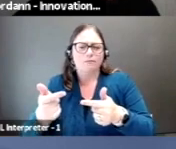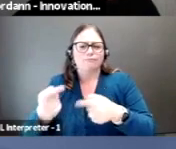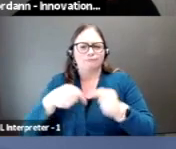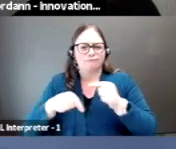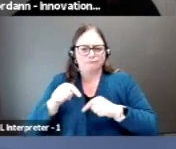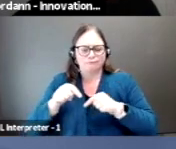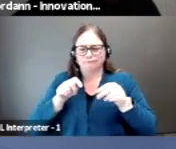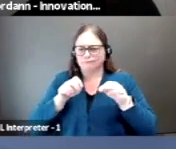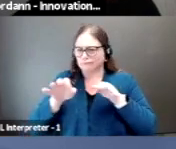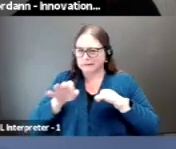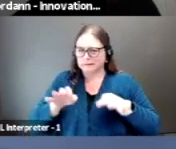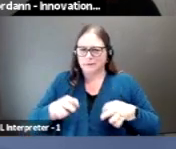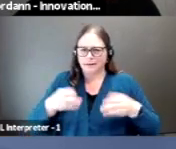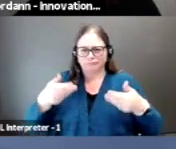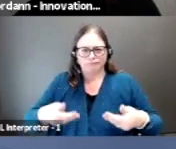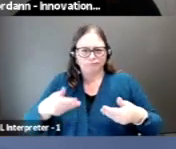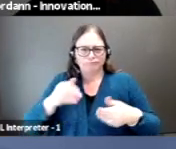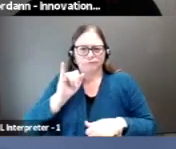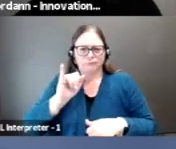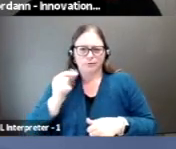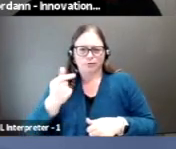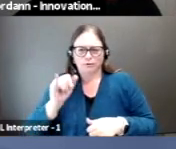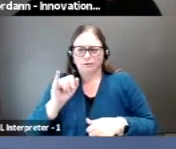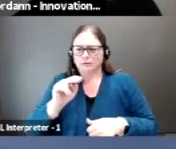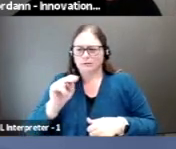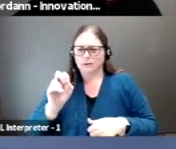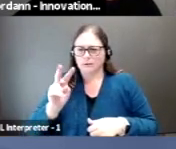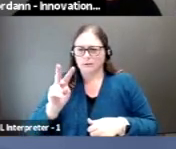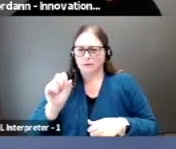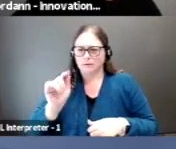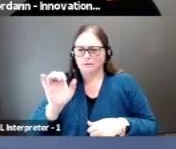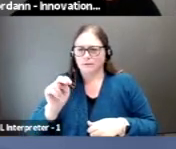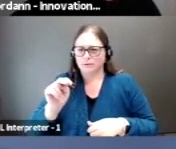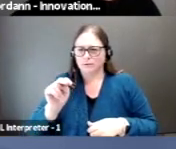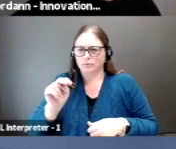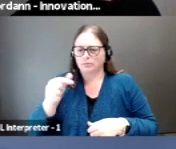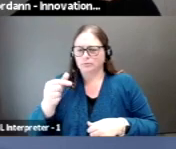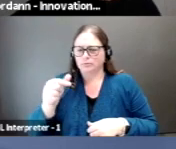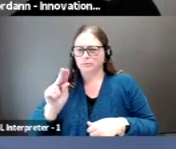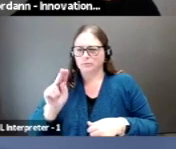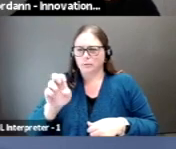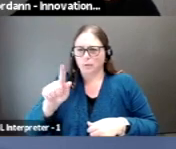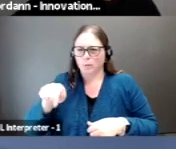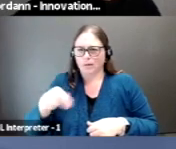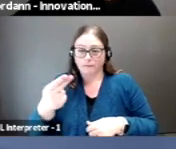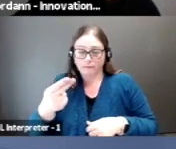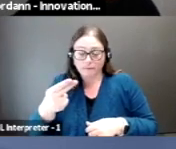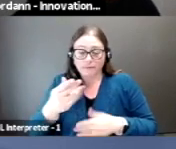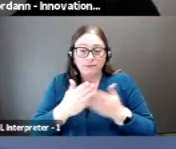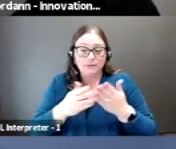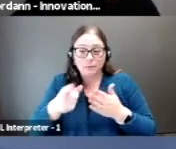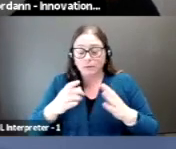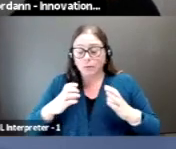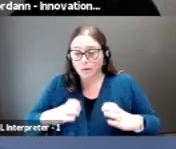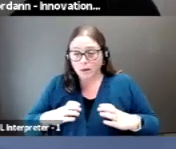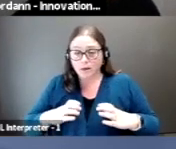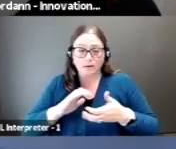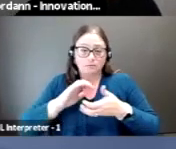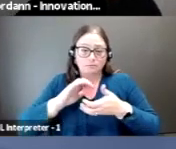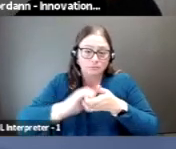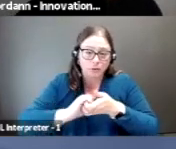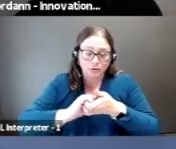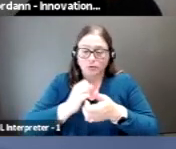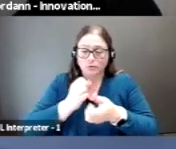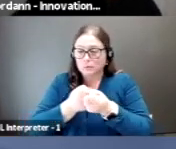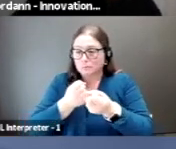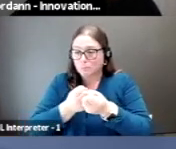Innovation Guelph to you. I know a couple of you on the call today are clients, mentors, partners, and supporters, but there